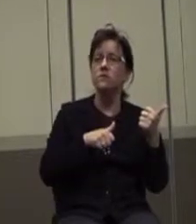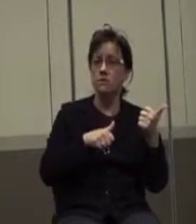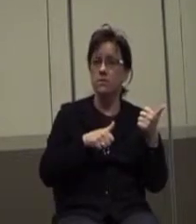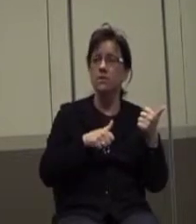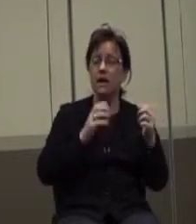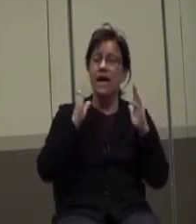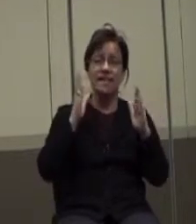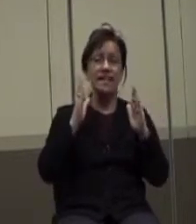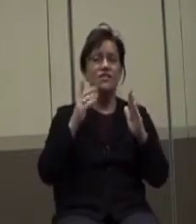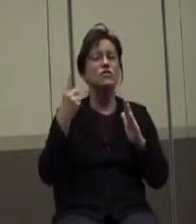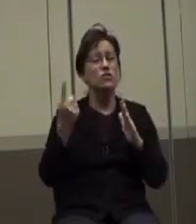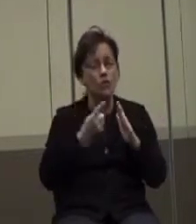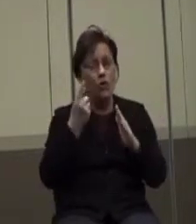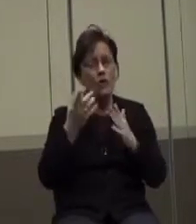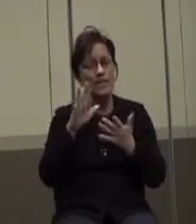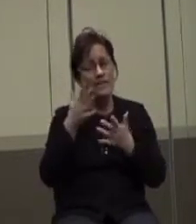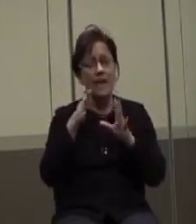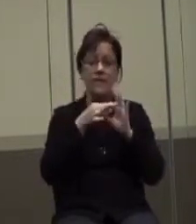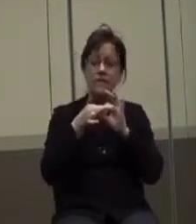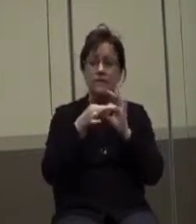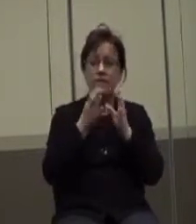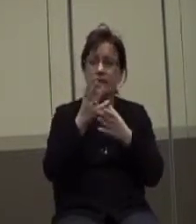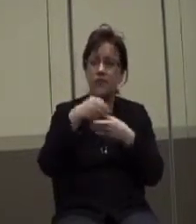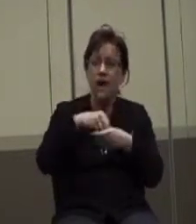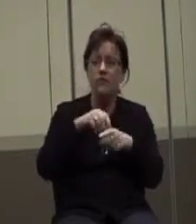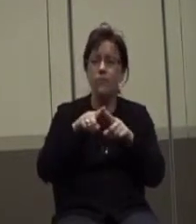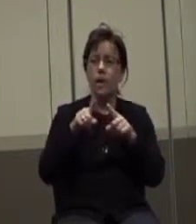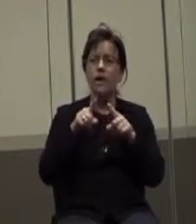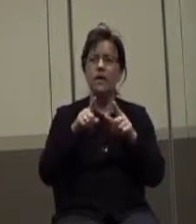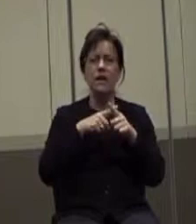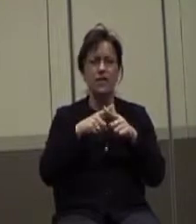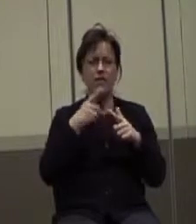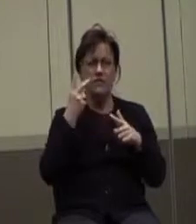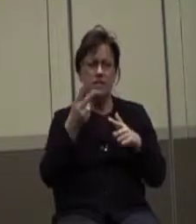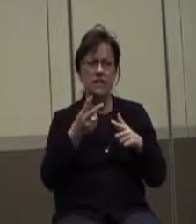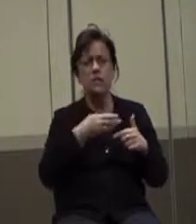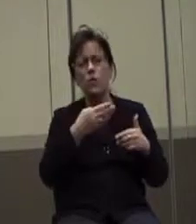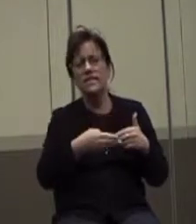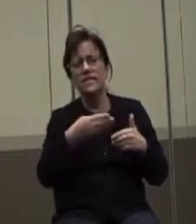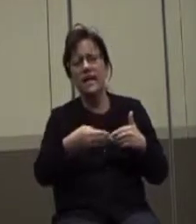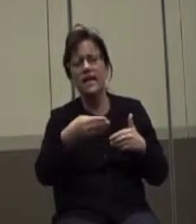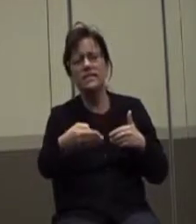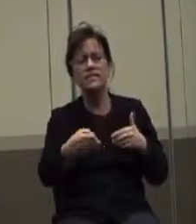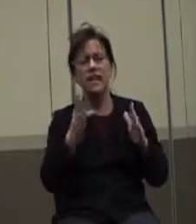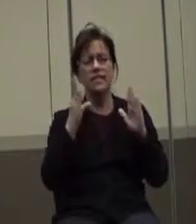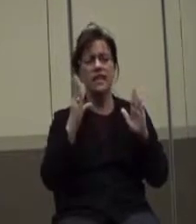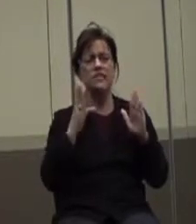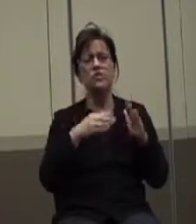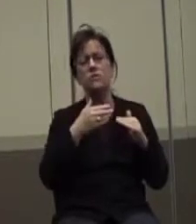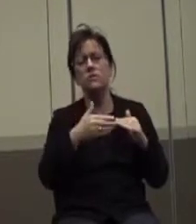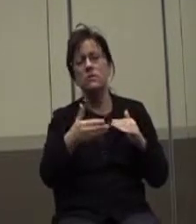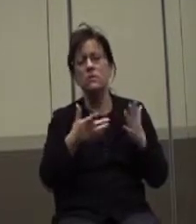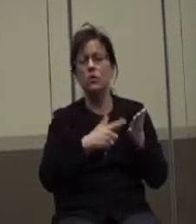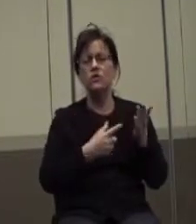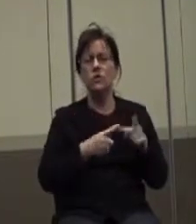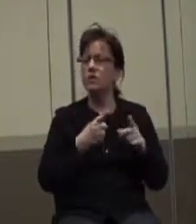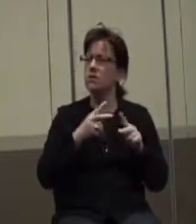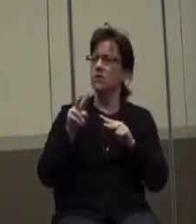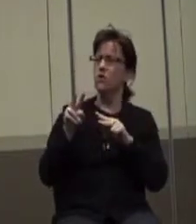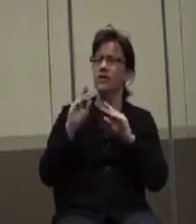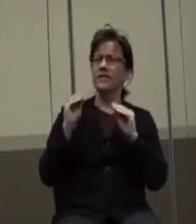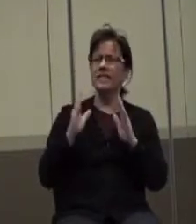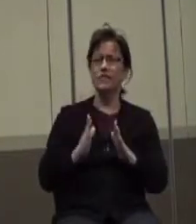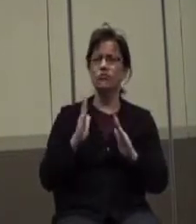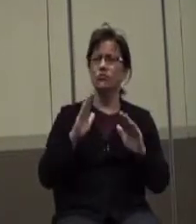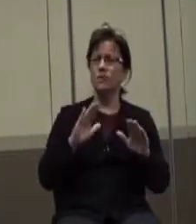So attention will always play somewhat of a role, but then again, looking and saying, where does that attention lead me? What's going on? So you were wise to say, let's look at the teacher